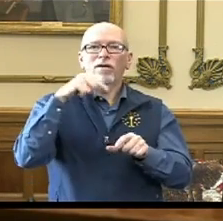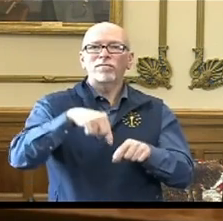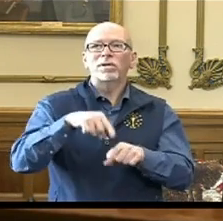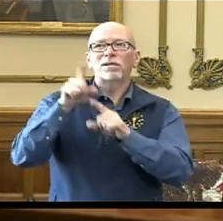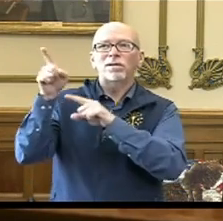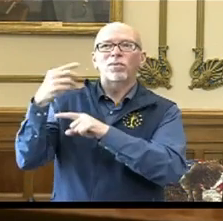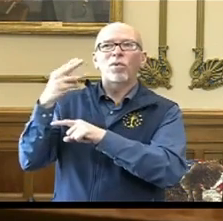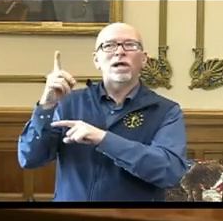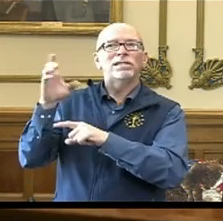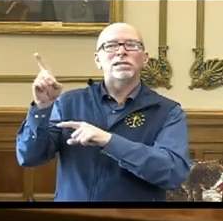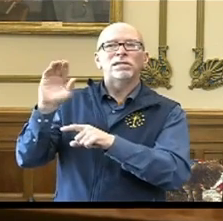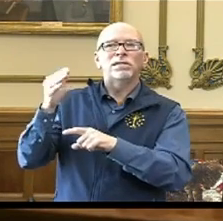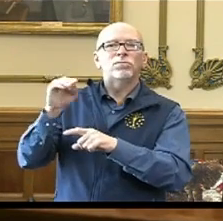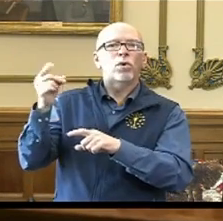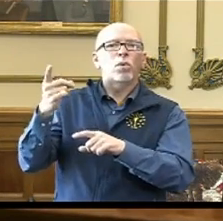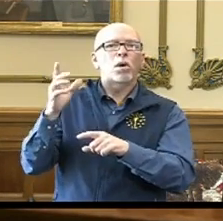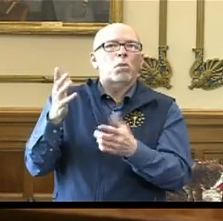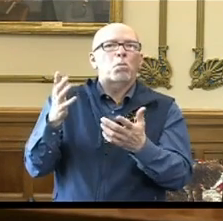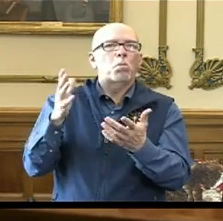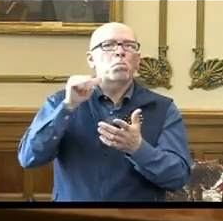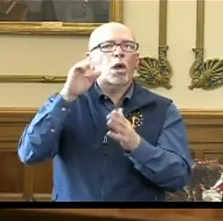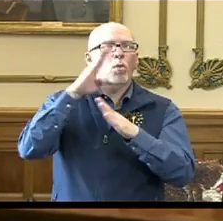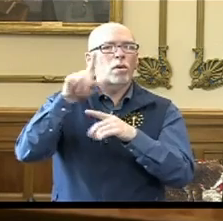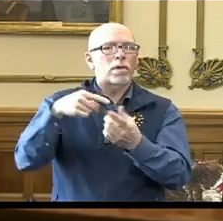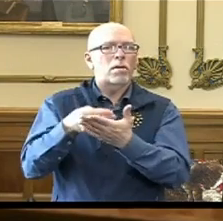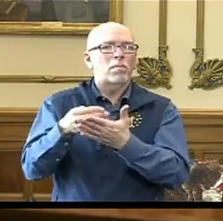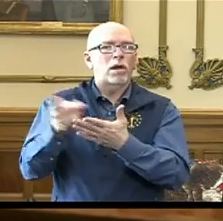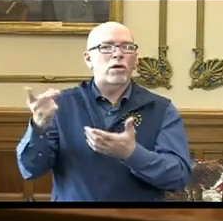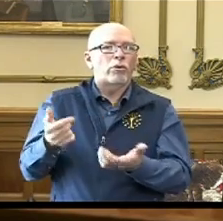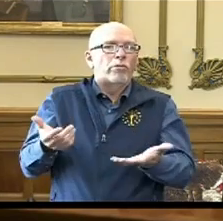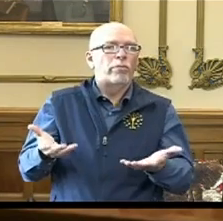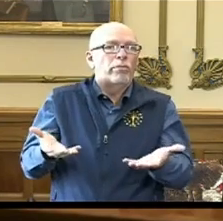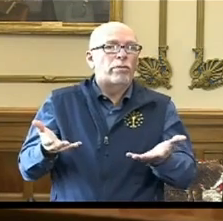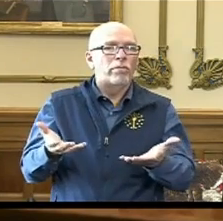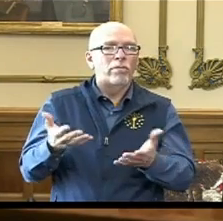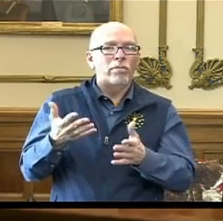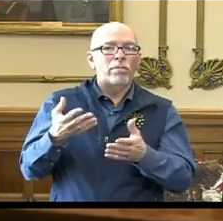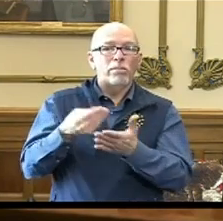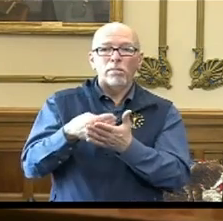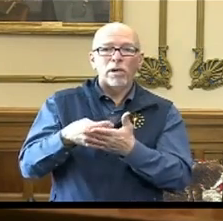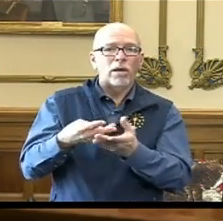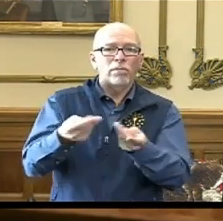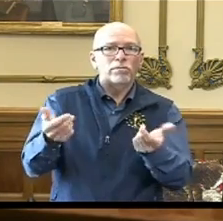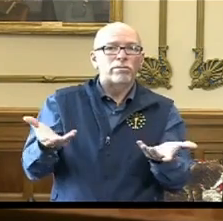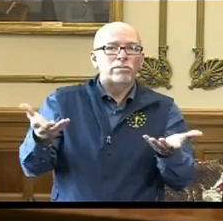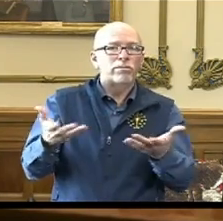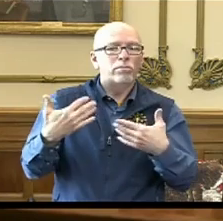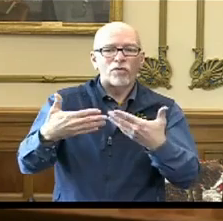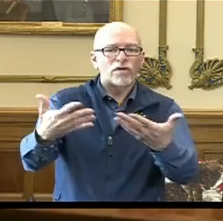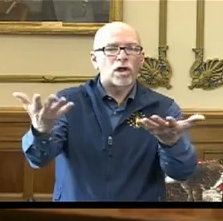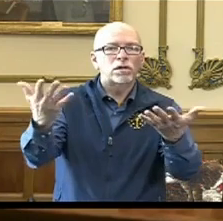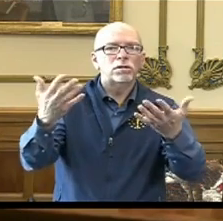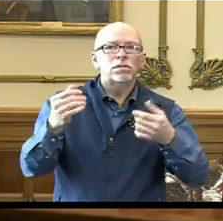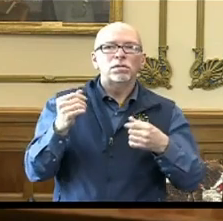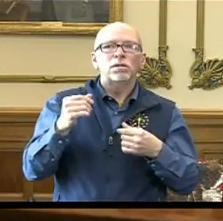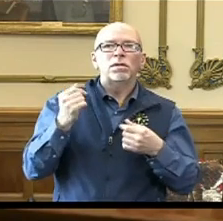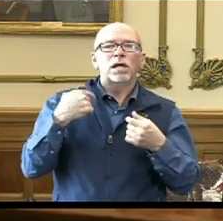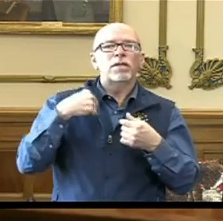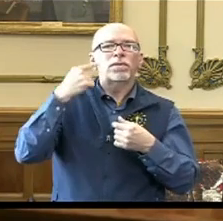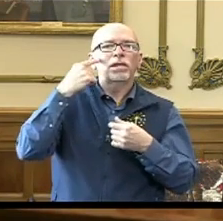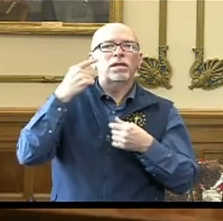nobody seems to really care much about it, kind of shrug their shoulders and go on. But I